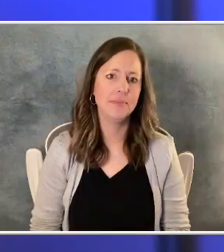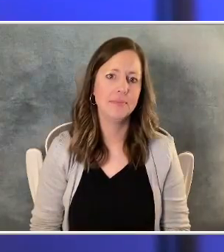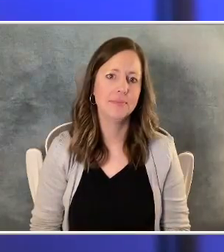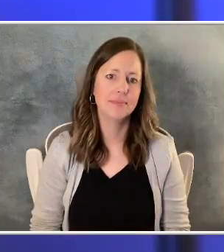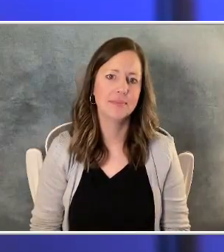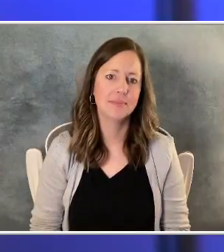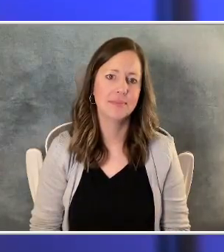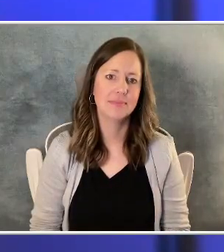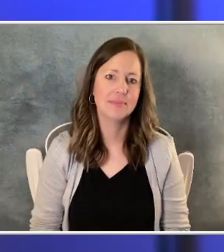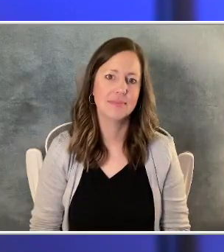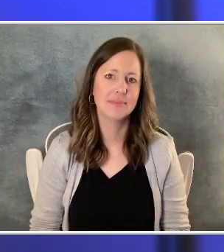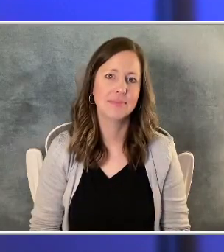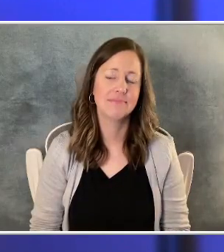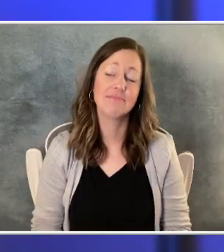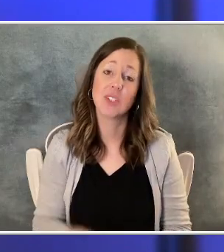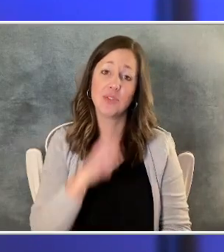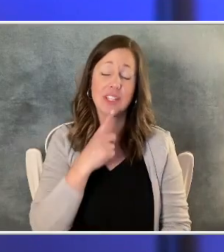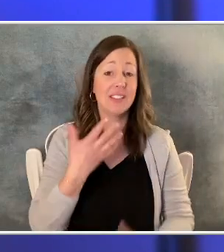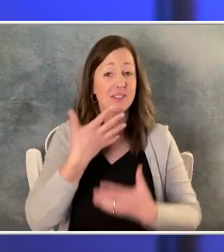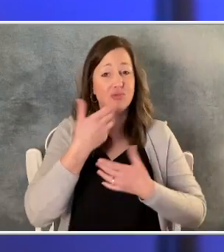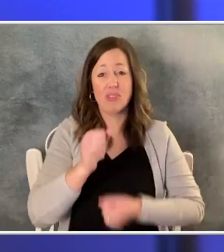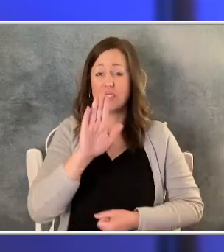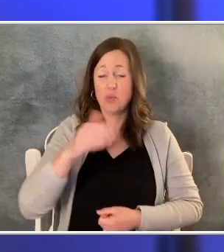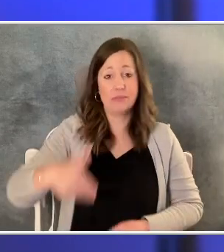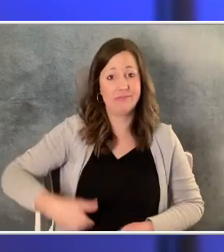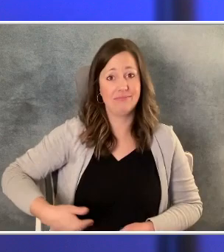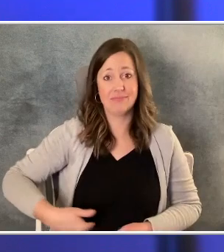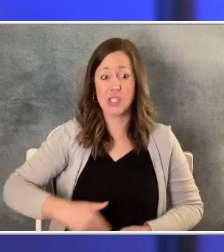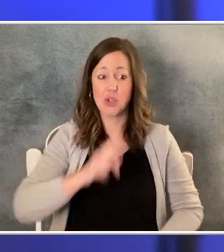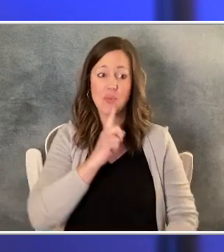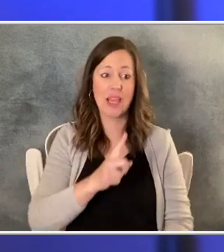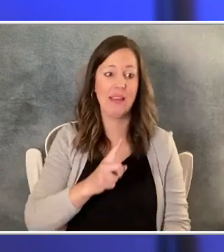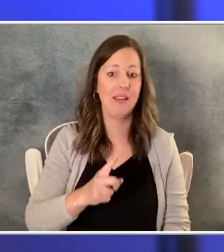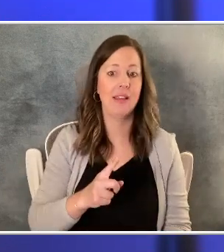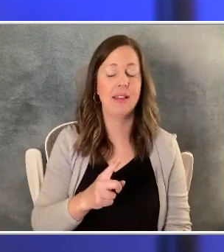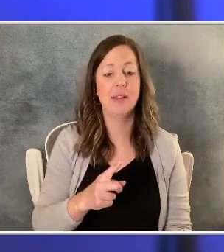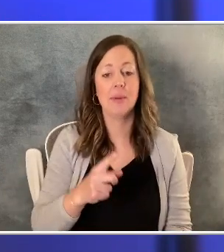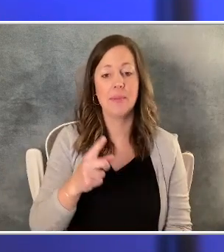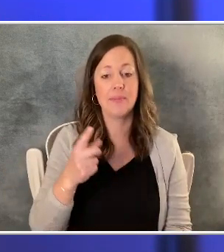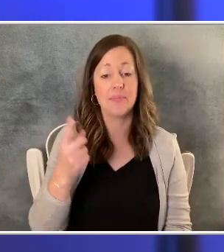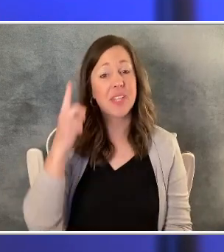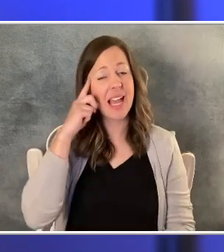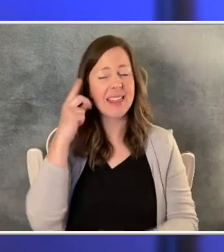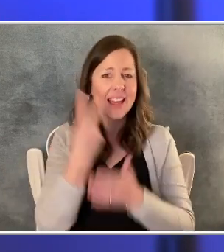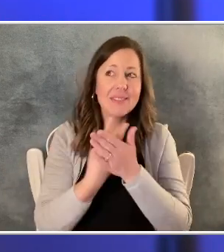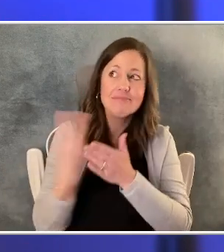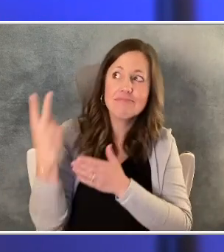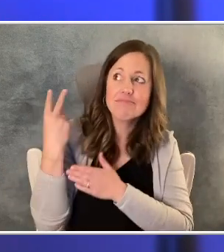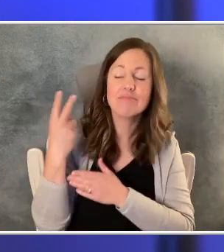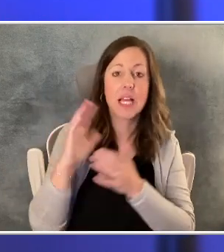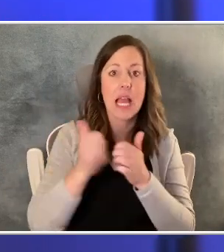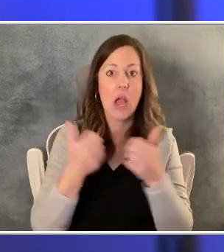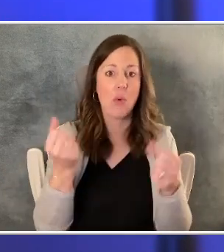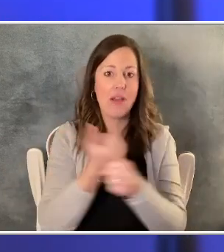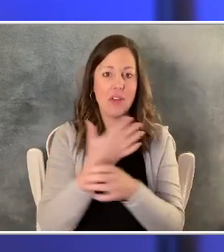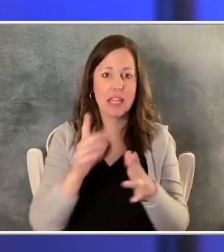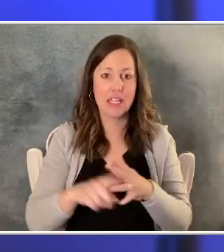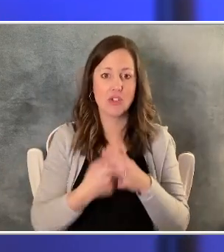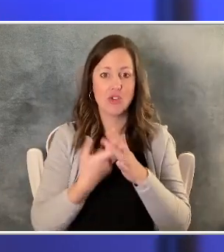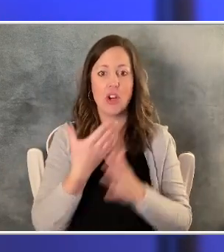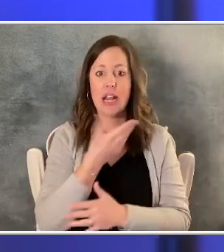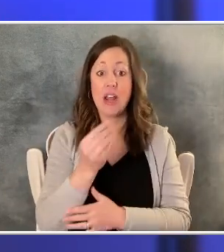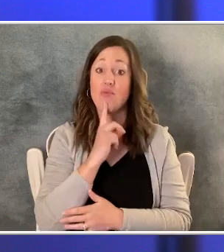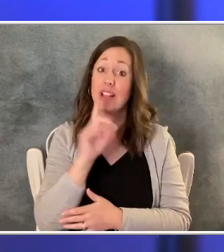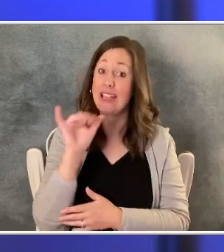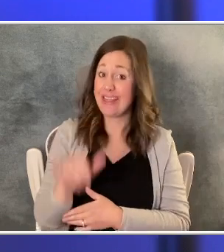I say trust your gut. I mean, I think back to how this all started, and in the end, that's what we did.